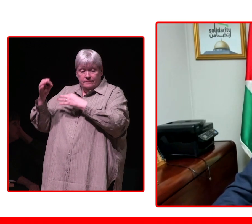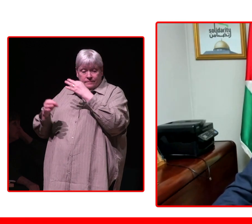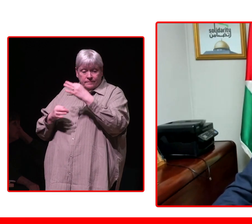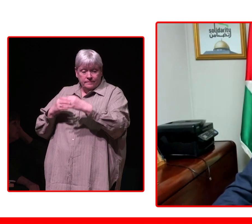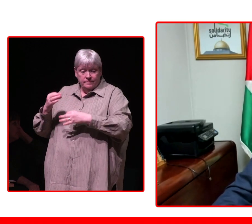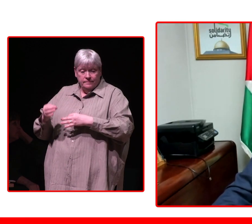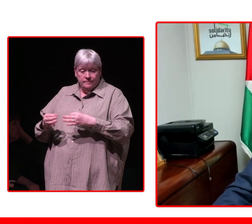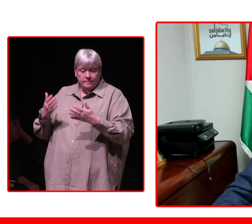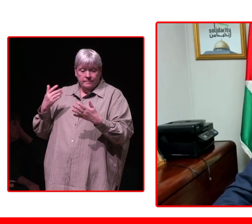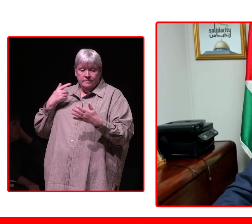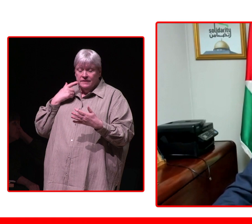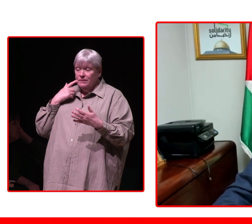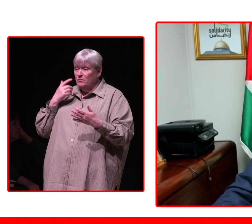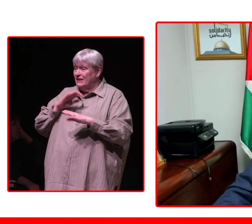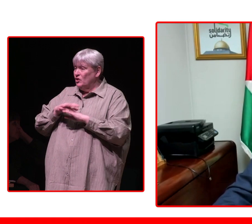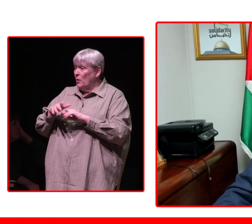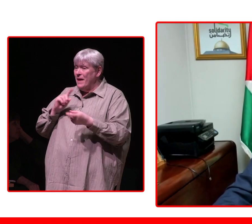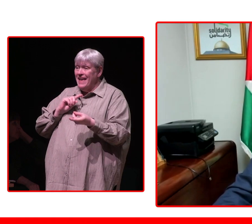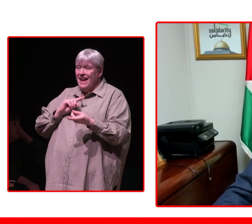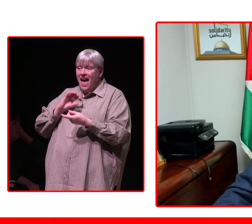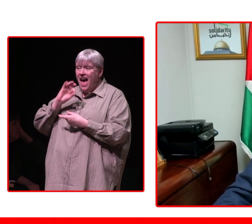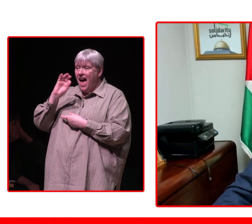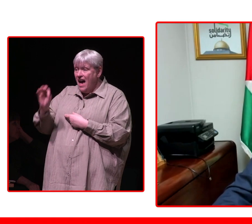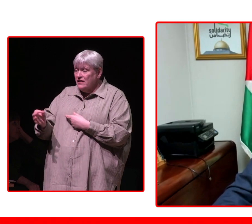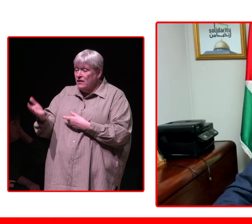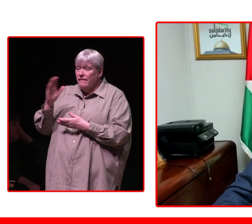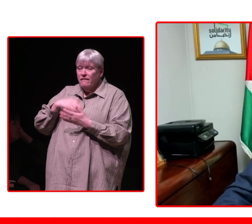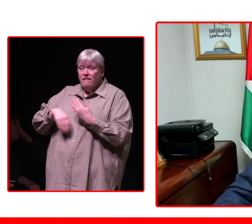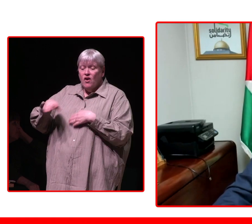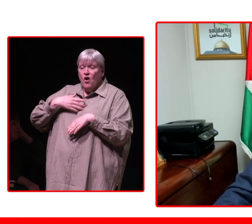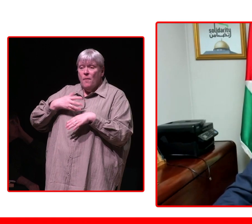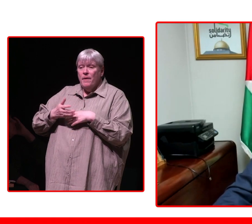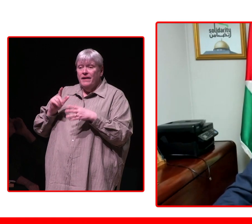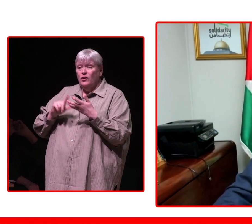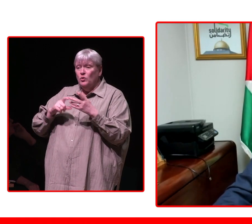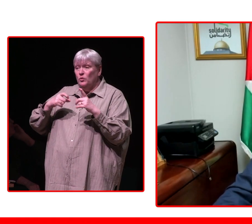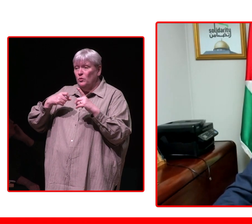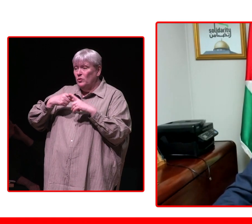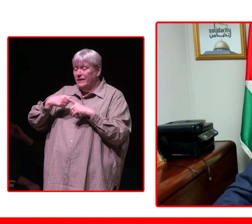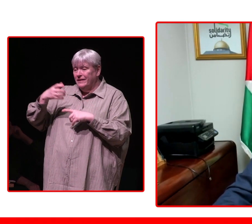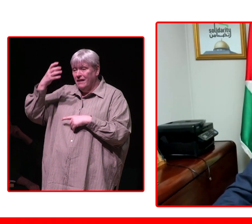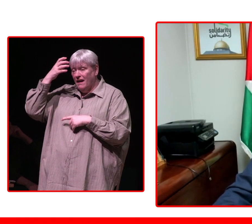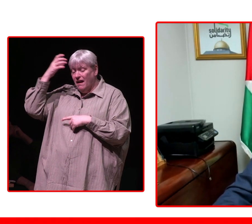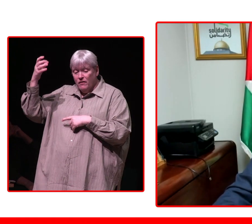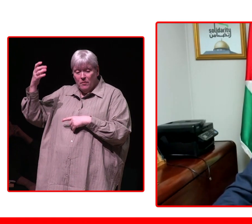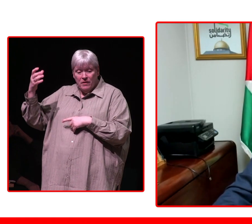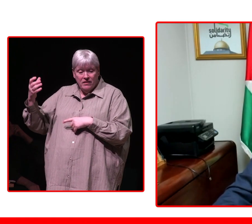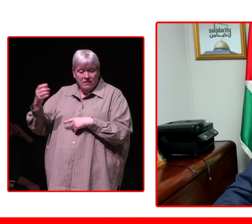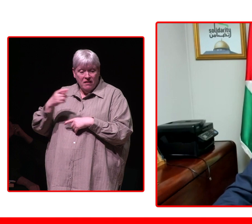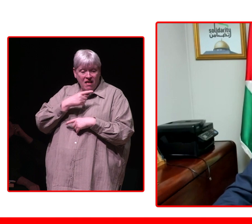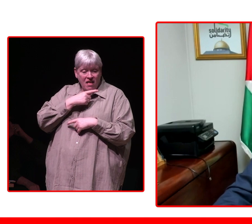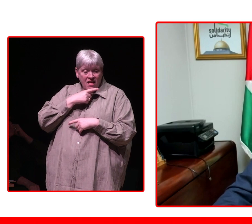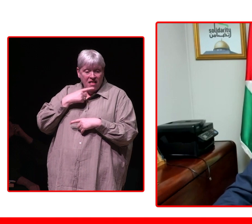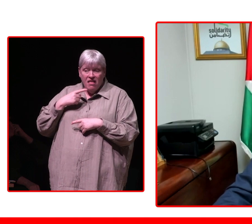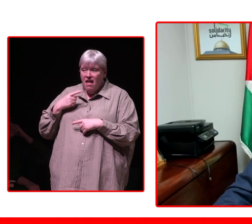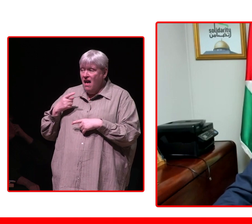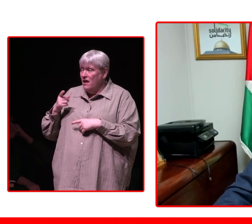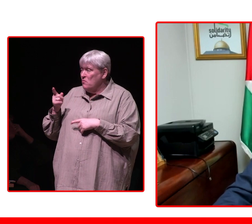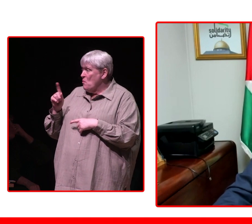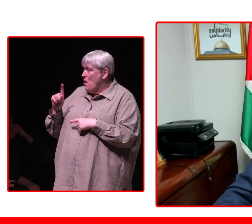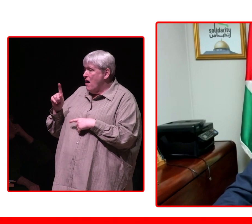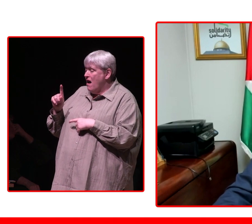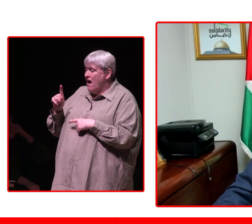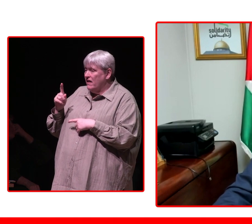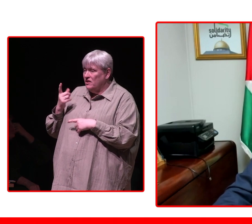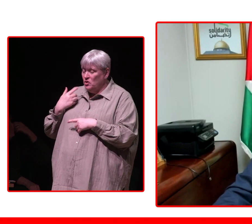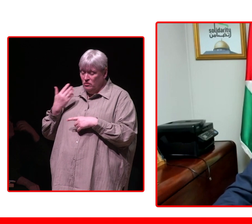simply not being asked of the British government. What kind of ally makes you complicit in the worst